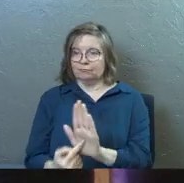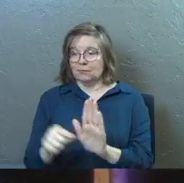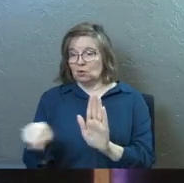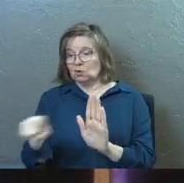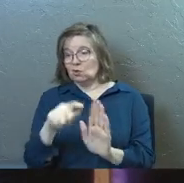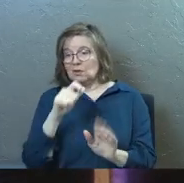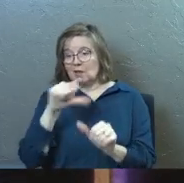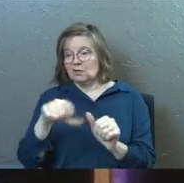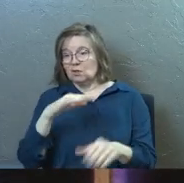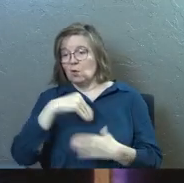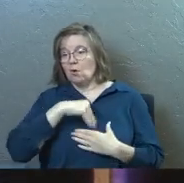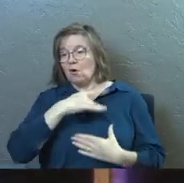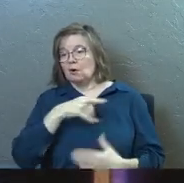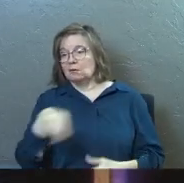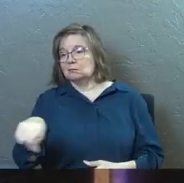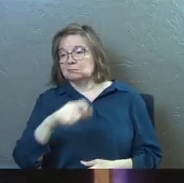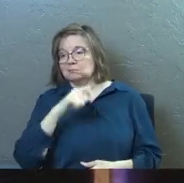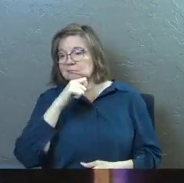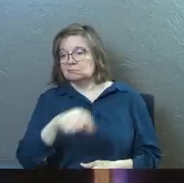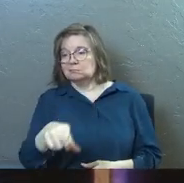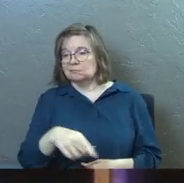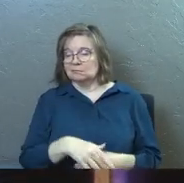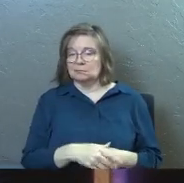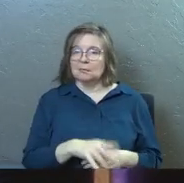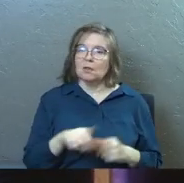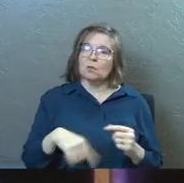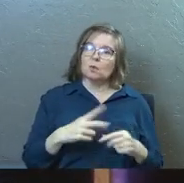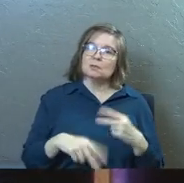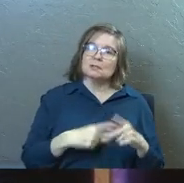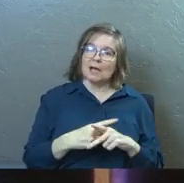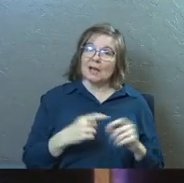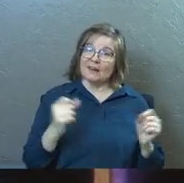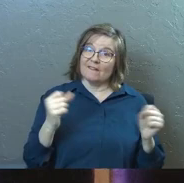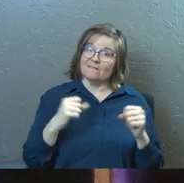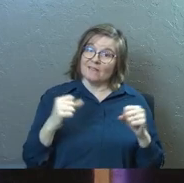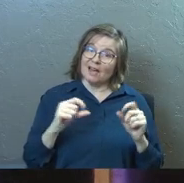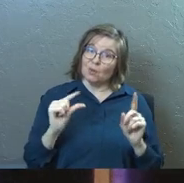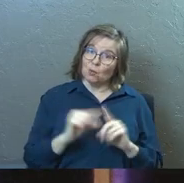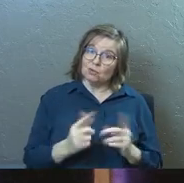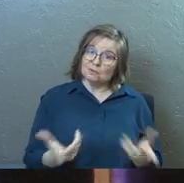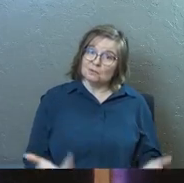you're uncircumcised in your heart. And those are kind of fighting words.